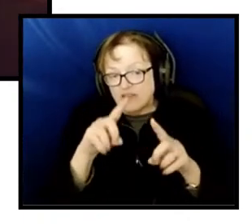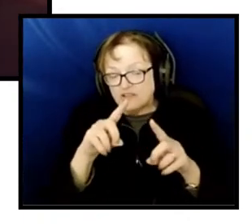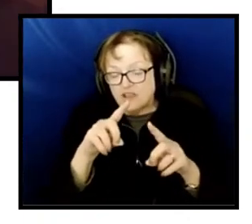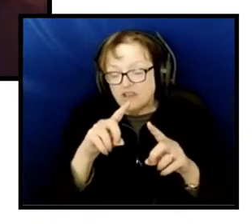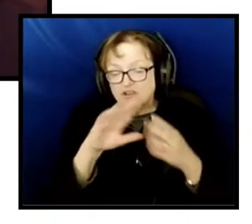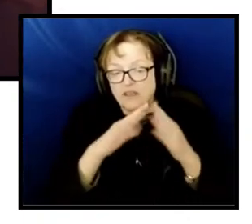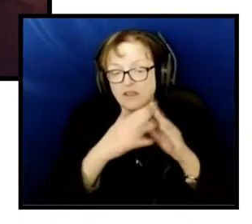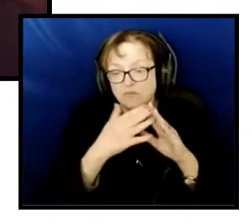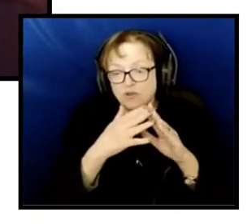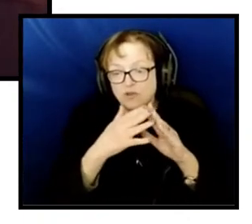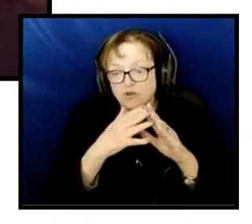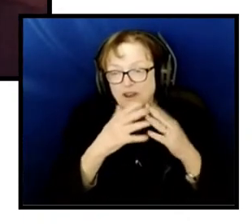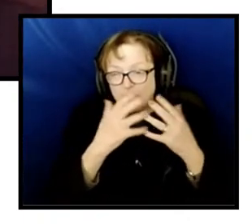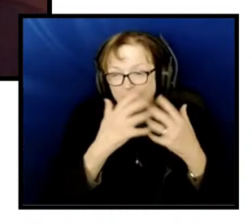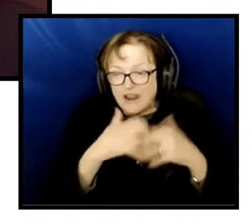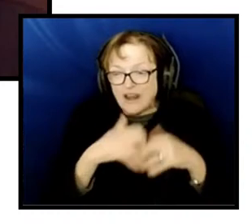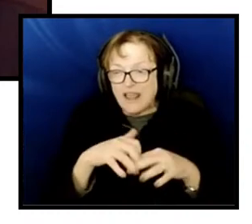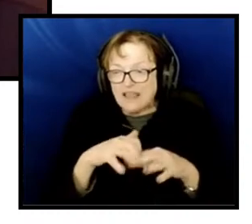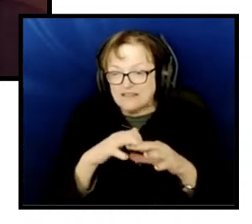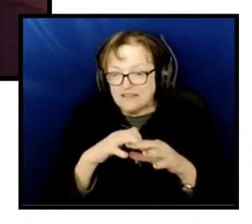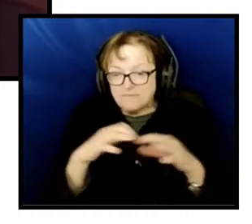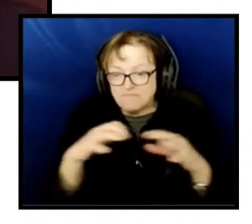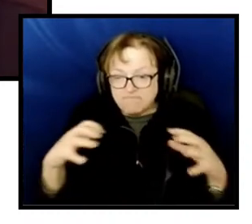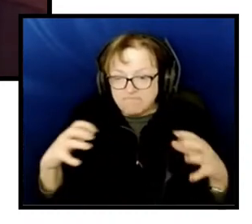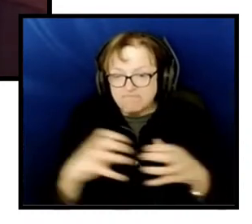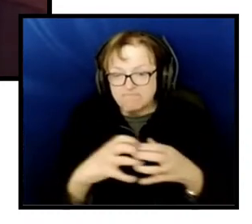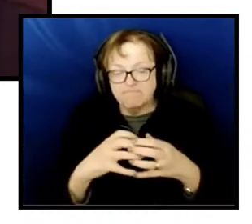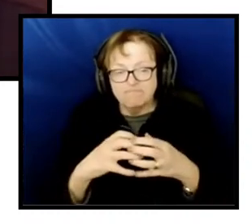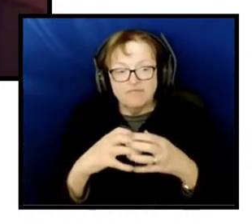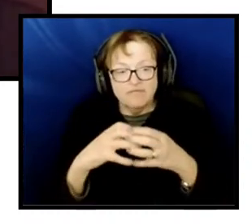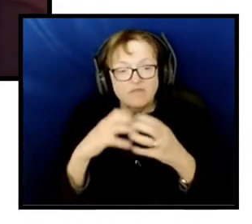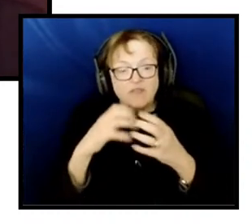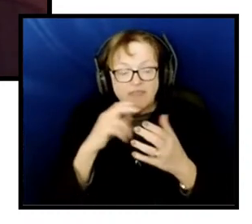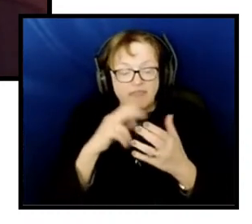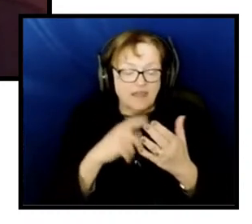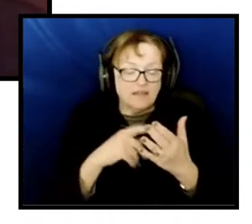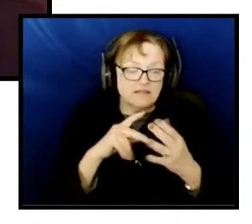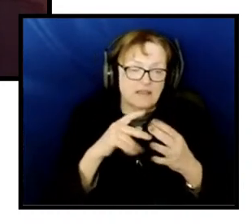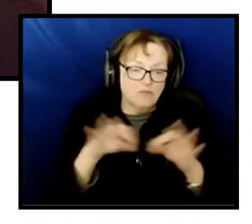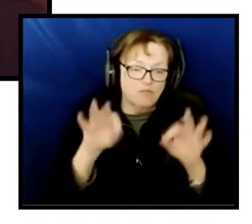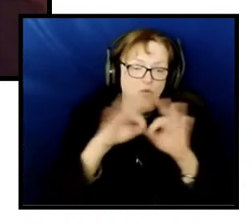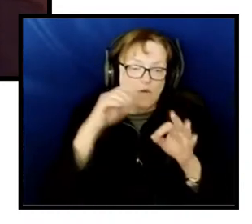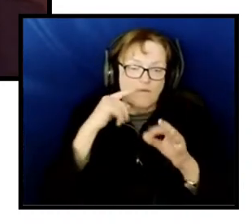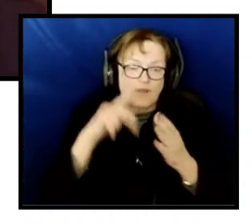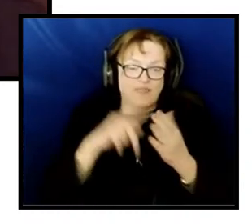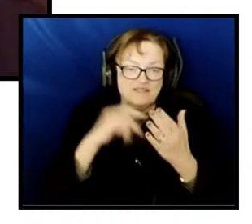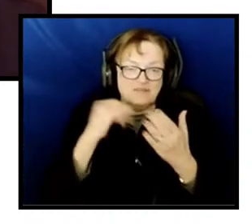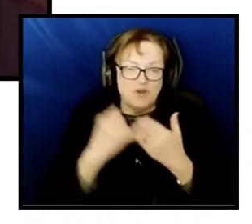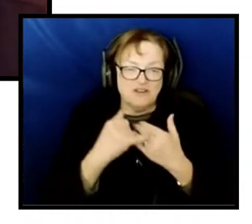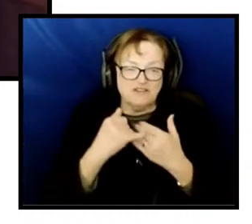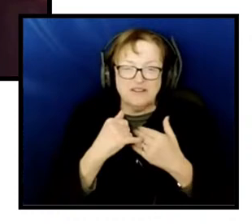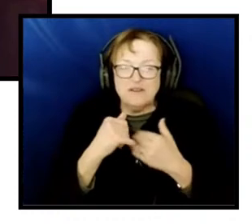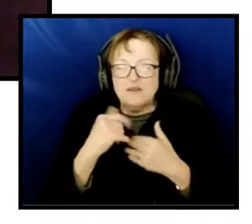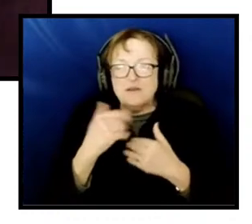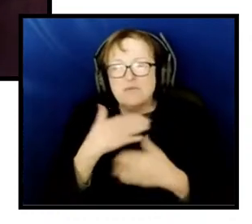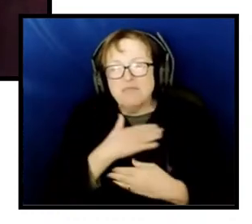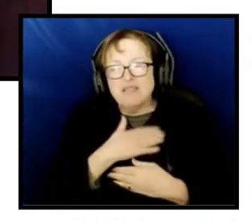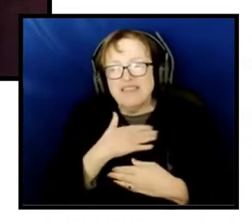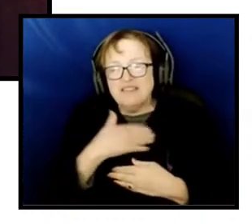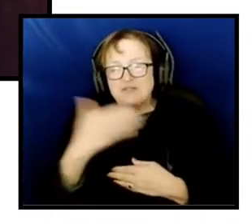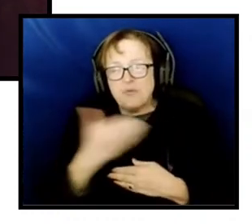organizing, which is reflected in the critical engagement elements of this project. Please all join me in